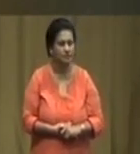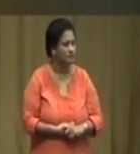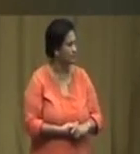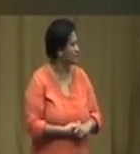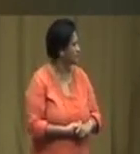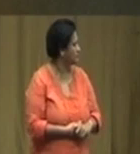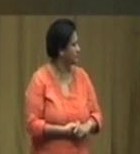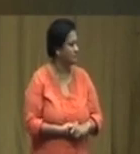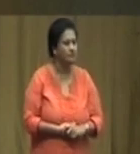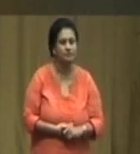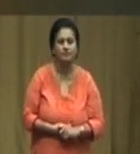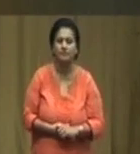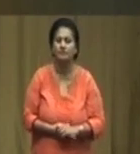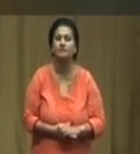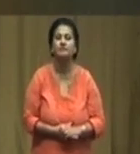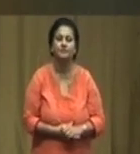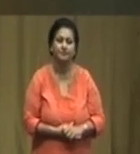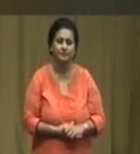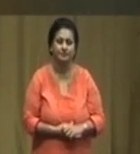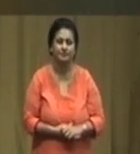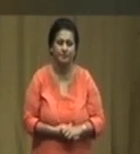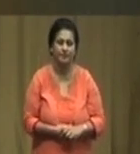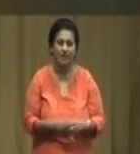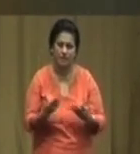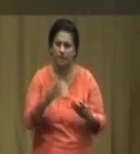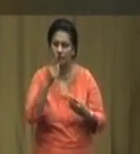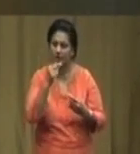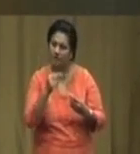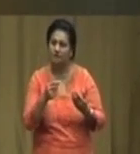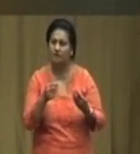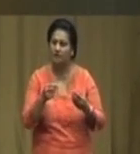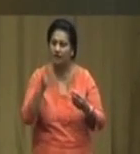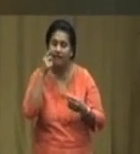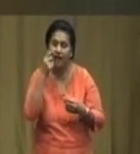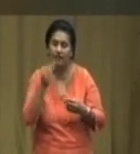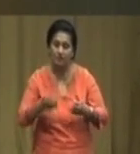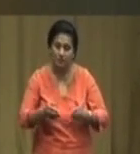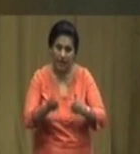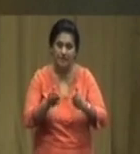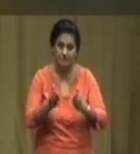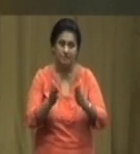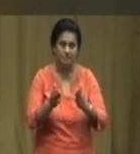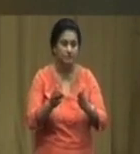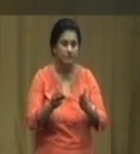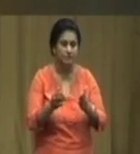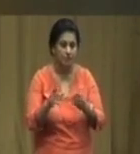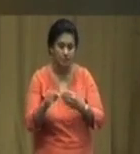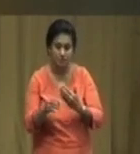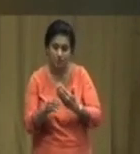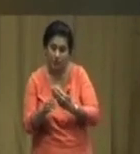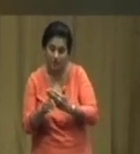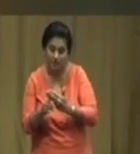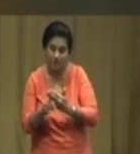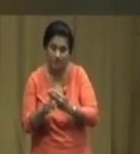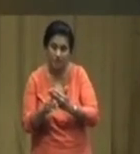come out and all that sort of thing happens. So I think that gave us a really good picture as to how we can address those issues, and at the same time, very much be